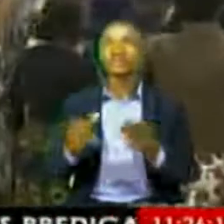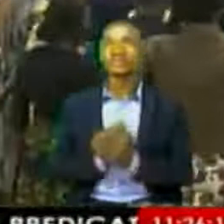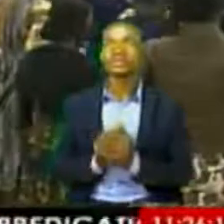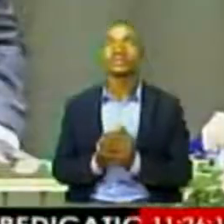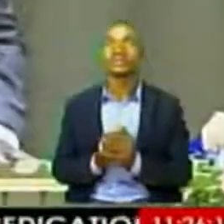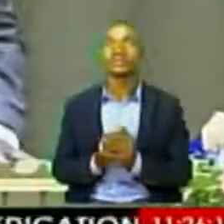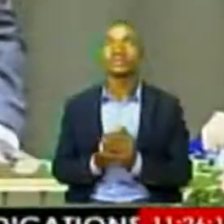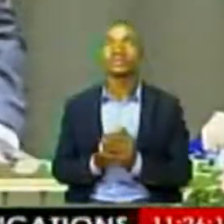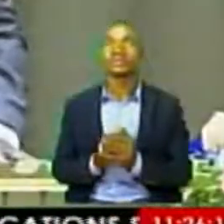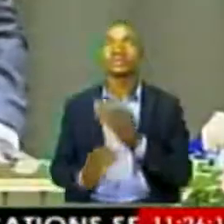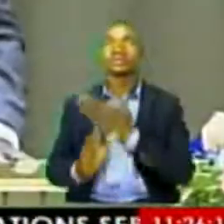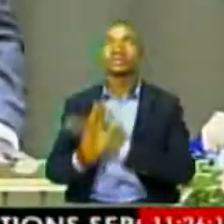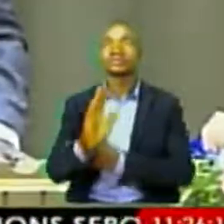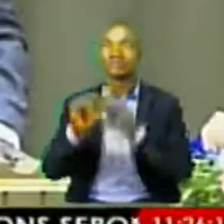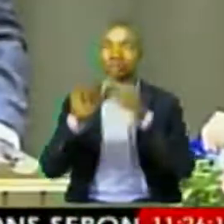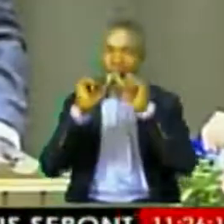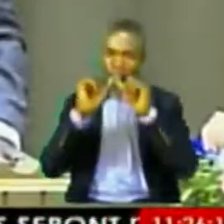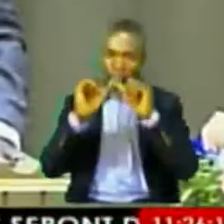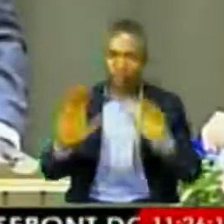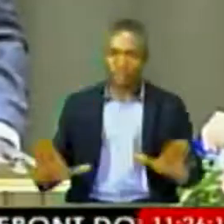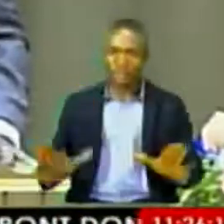Our brother is really finished.